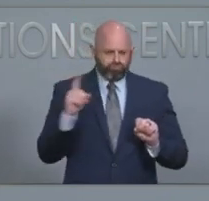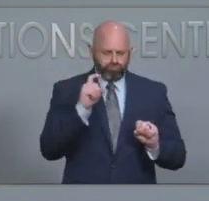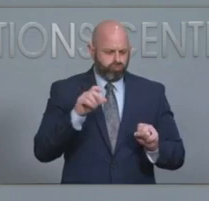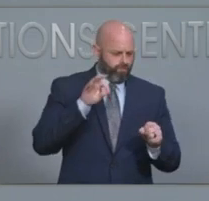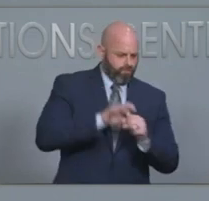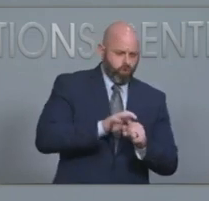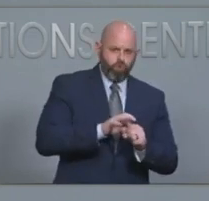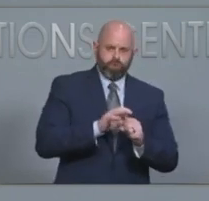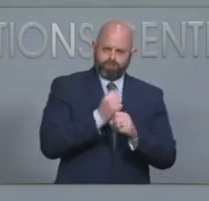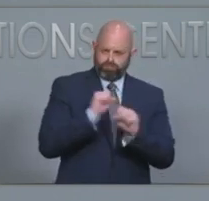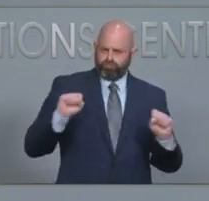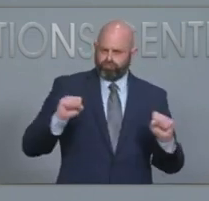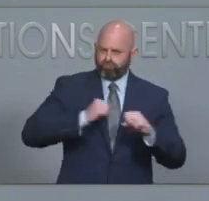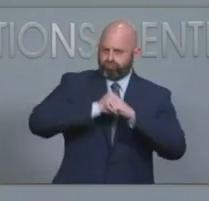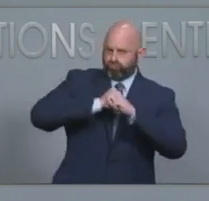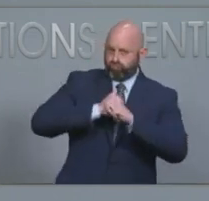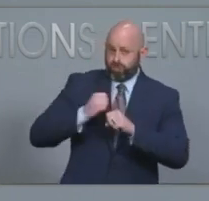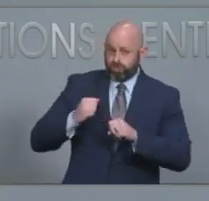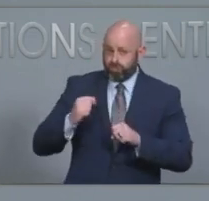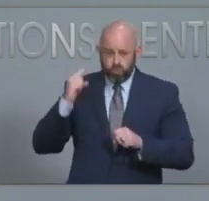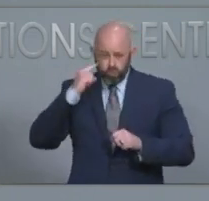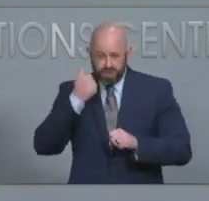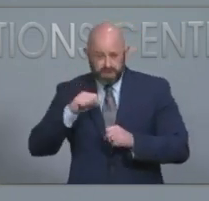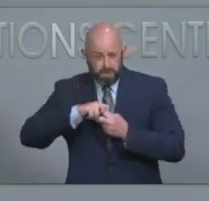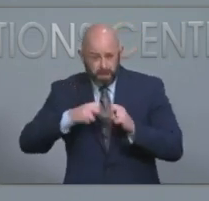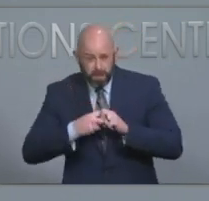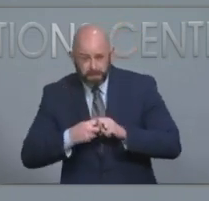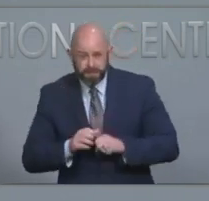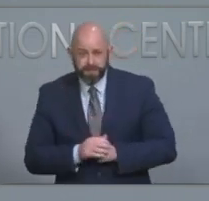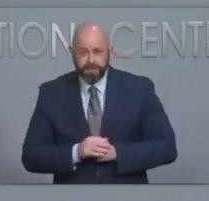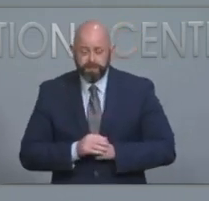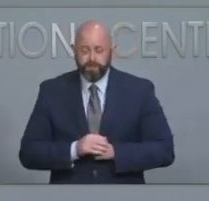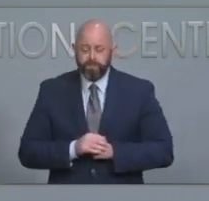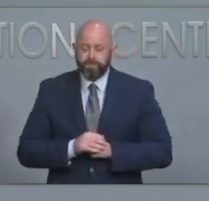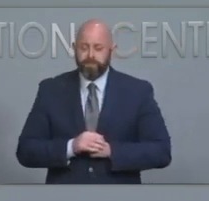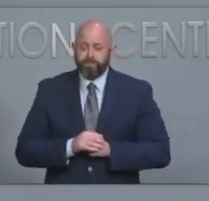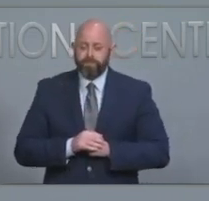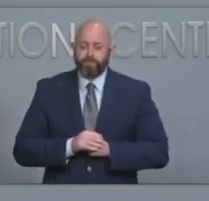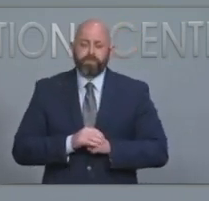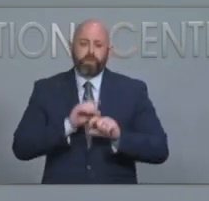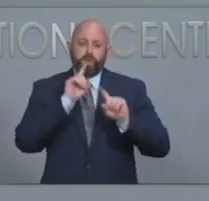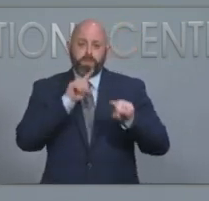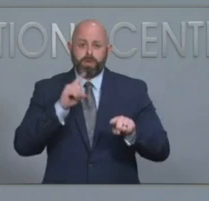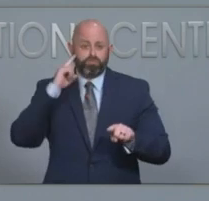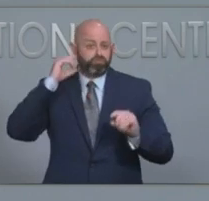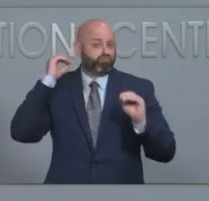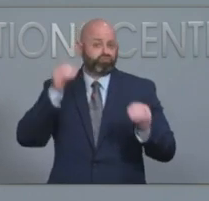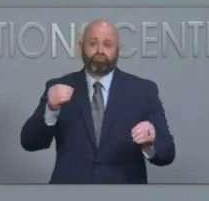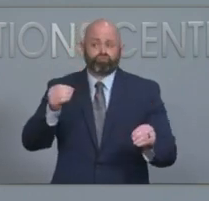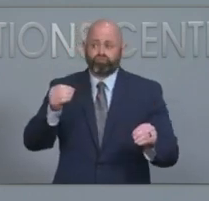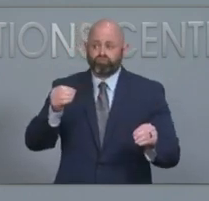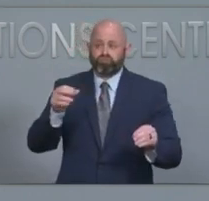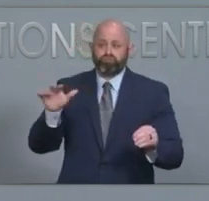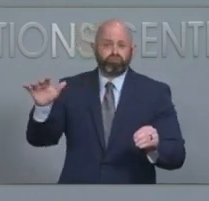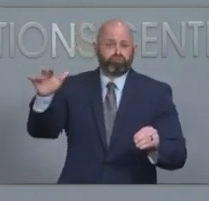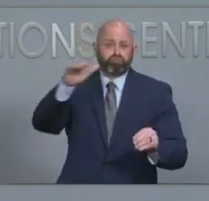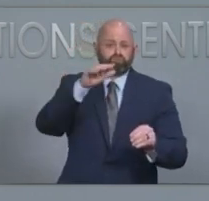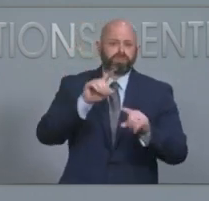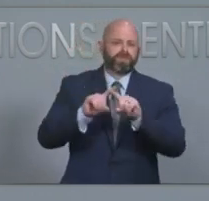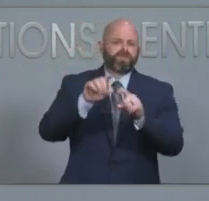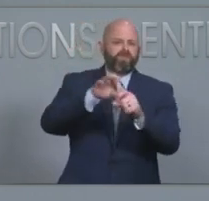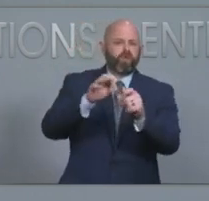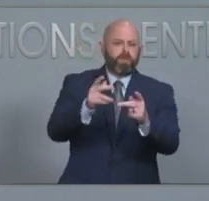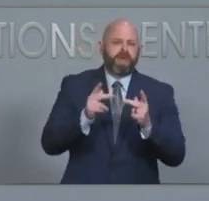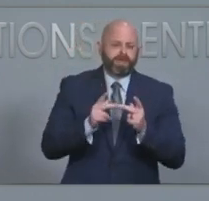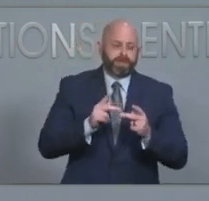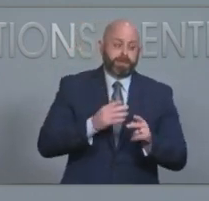concerns or incidents? We really haven't heard much from any of the polling places for early voting or